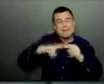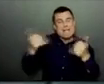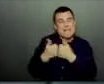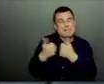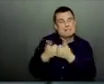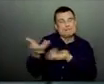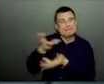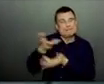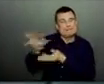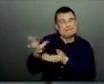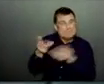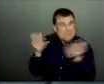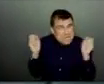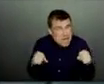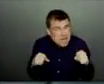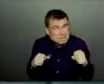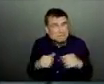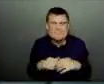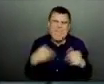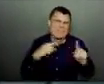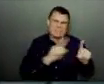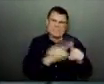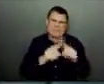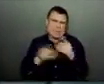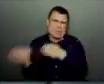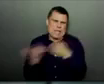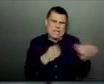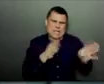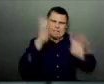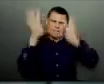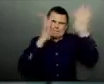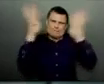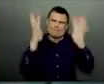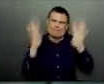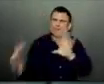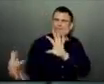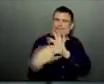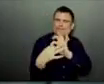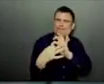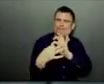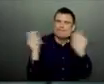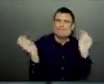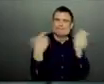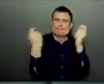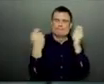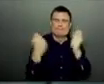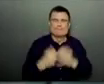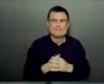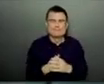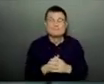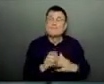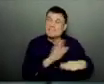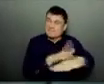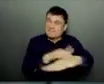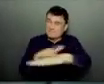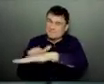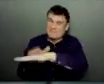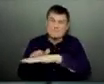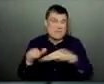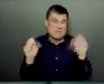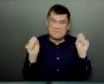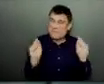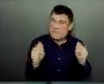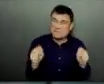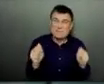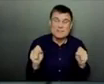can have consequences. Not only for them in the form of potential fines, but also as we have seen